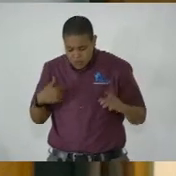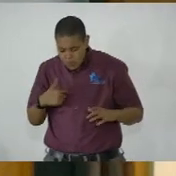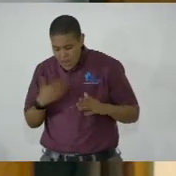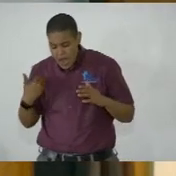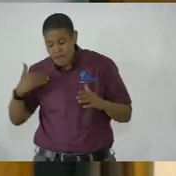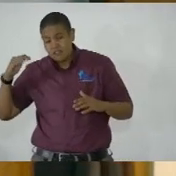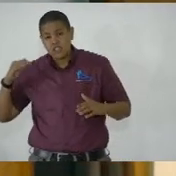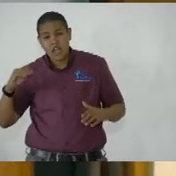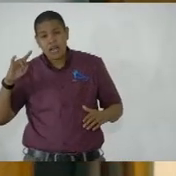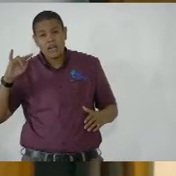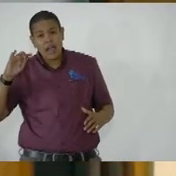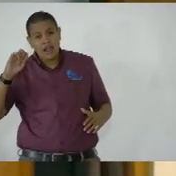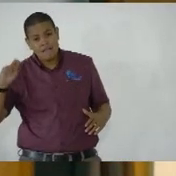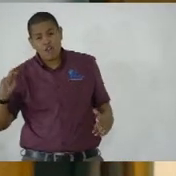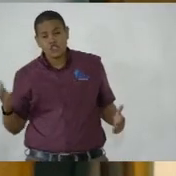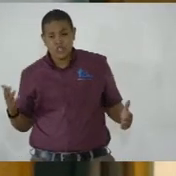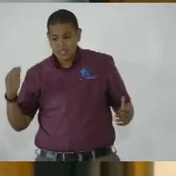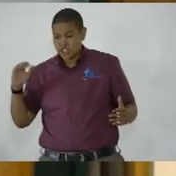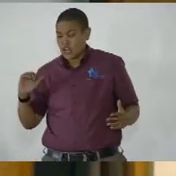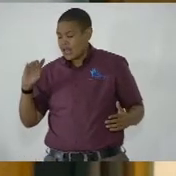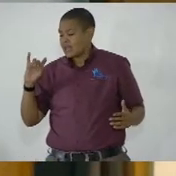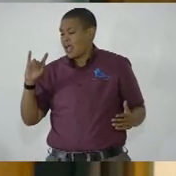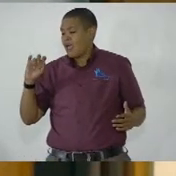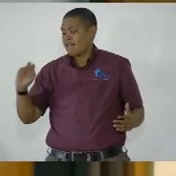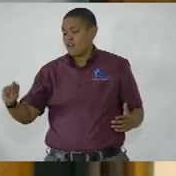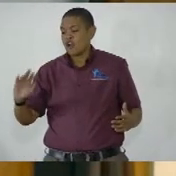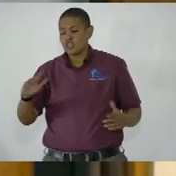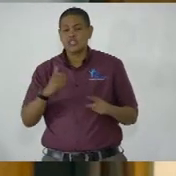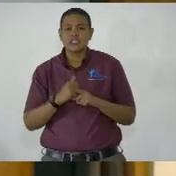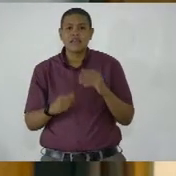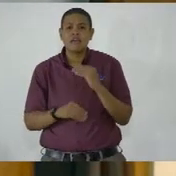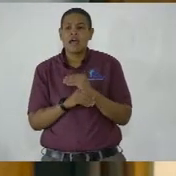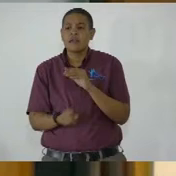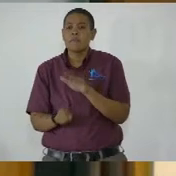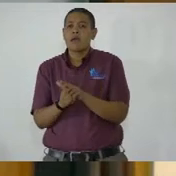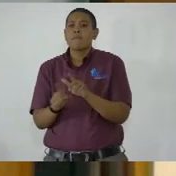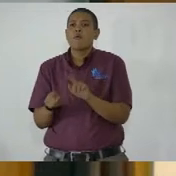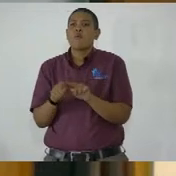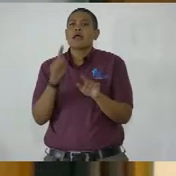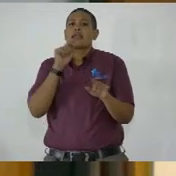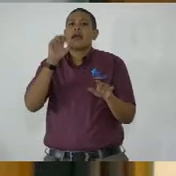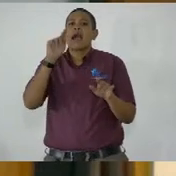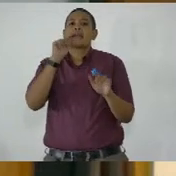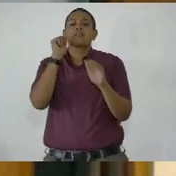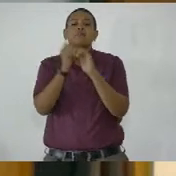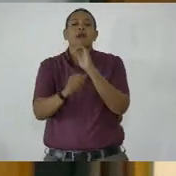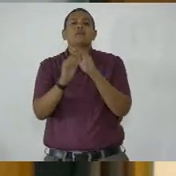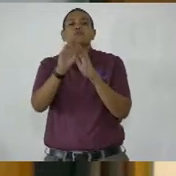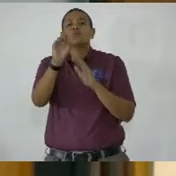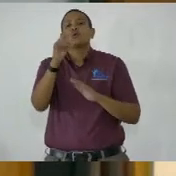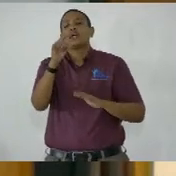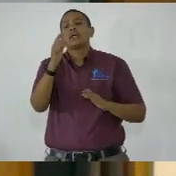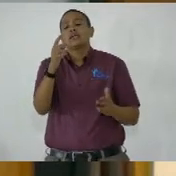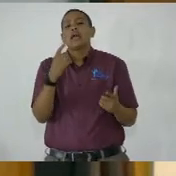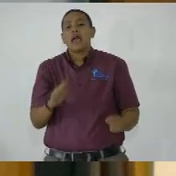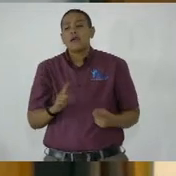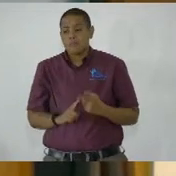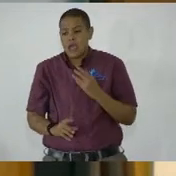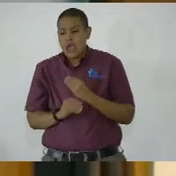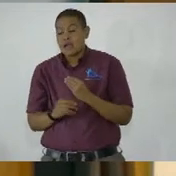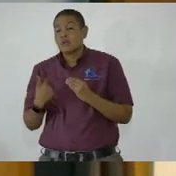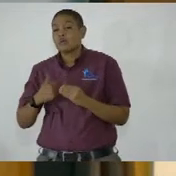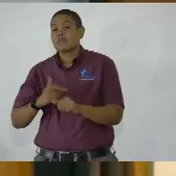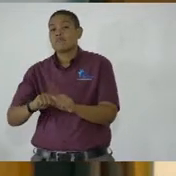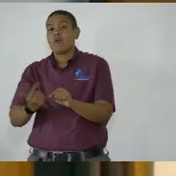child diversion. And child diversion, Madam Speaker, came about when the Act was passed in 2018, and we've